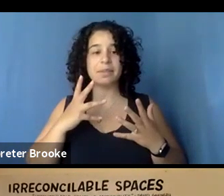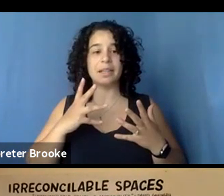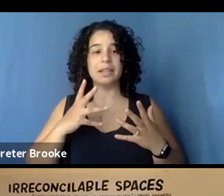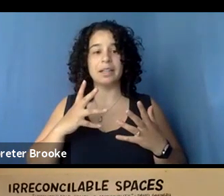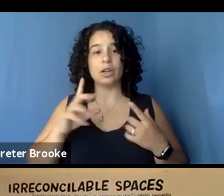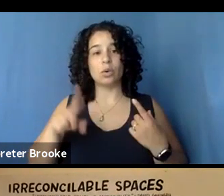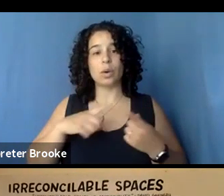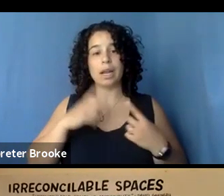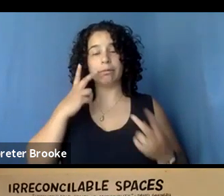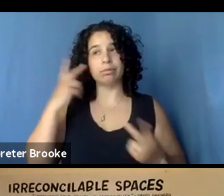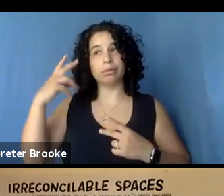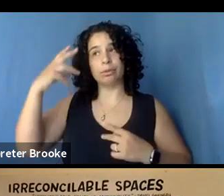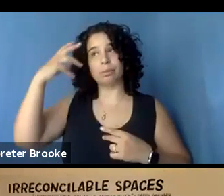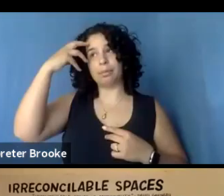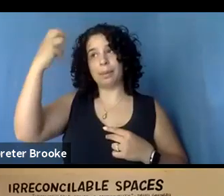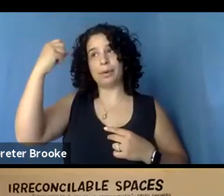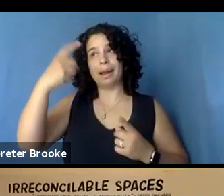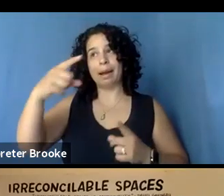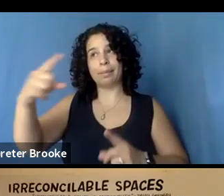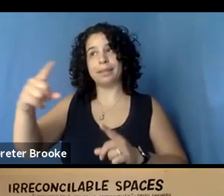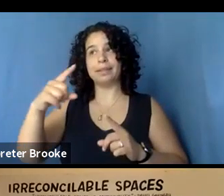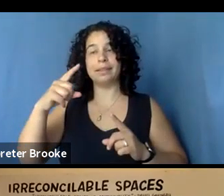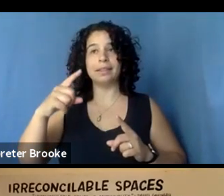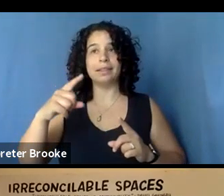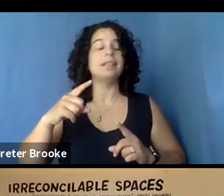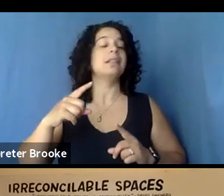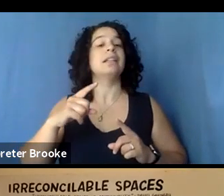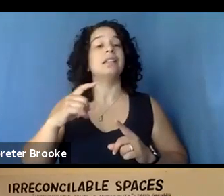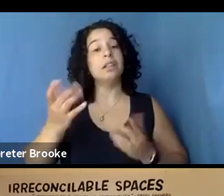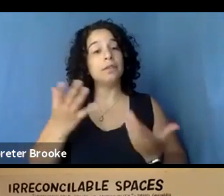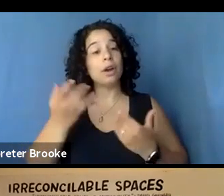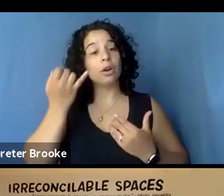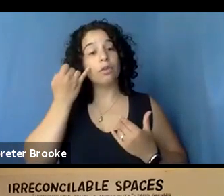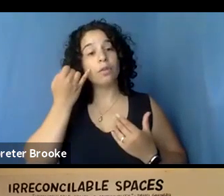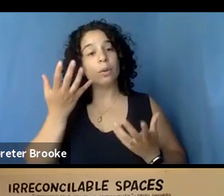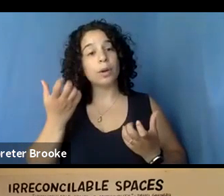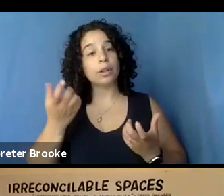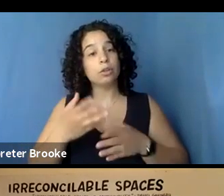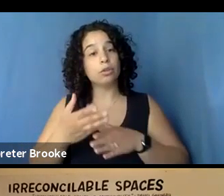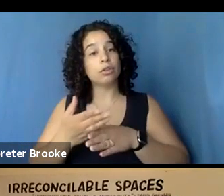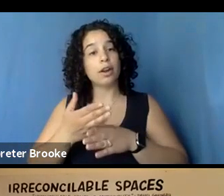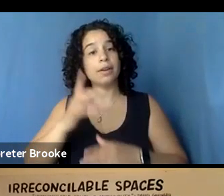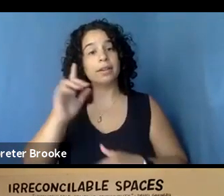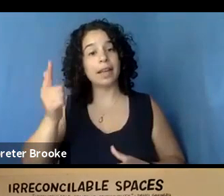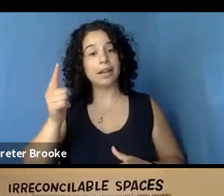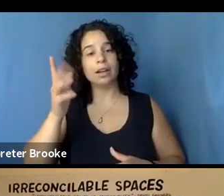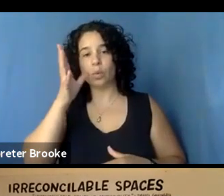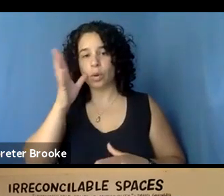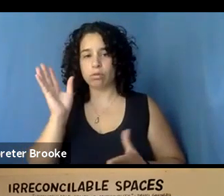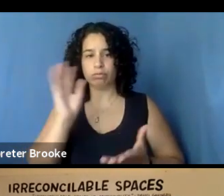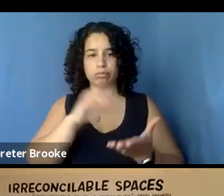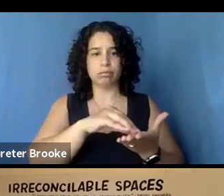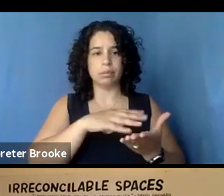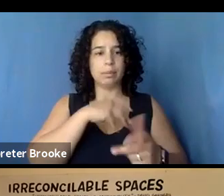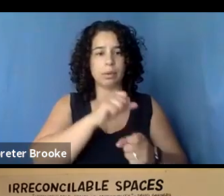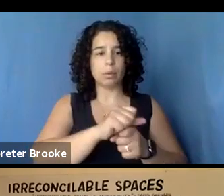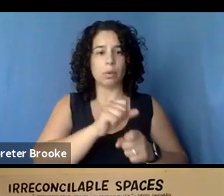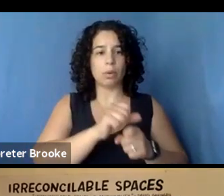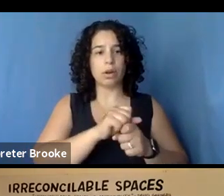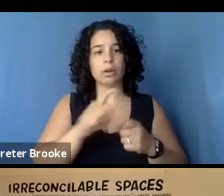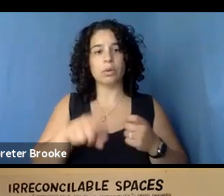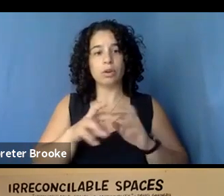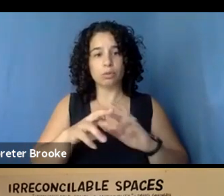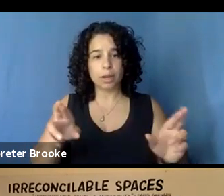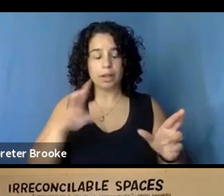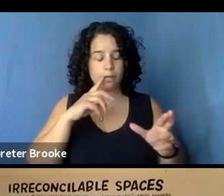I mean, if I want to share that later, if that's something that will come into my work that I process and then I'm ready to bring into a public